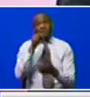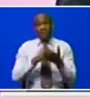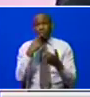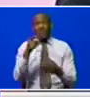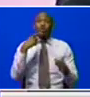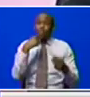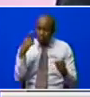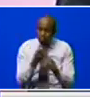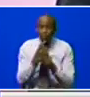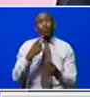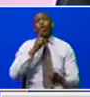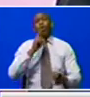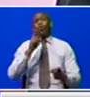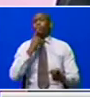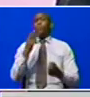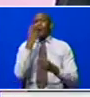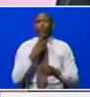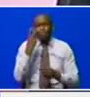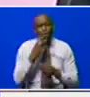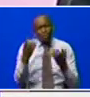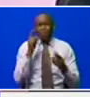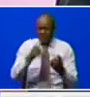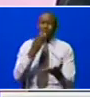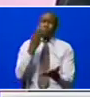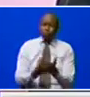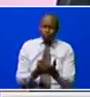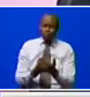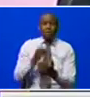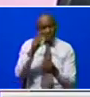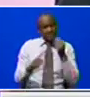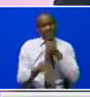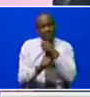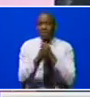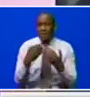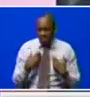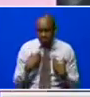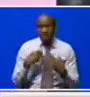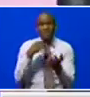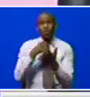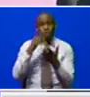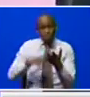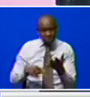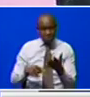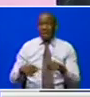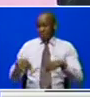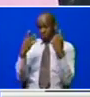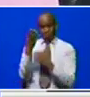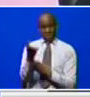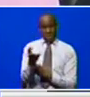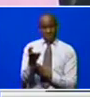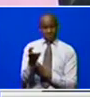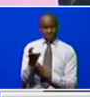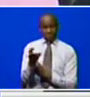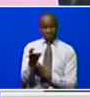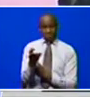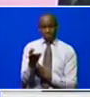can't just throw out statements and back it up. He needs to be able to back it up, including the dispute All right. that they have. So let me